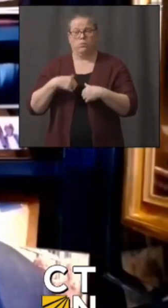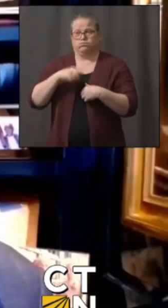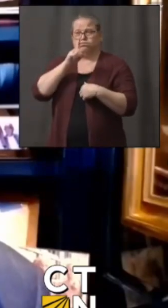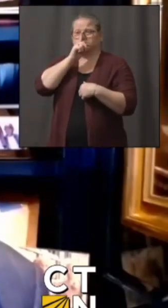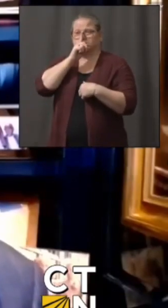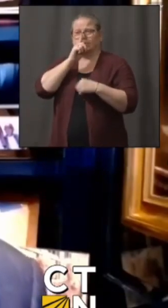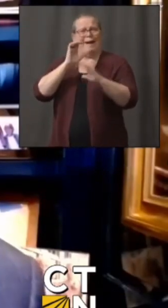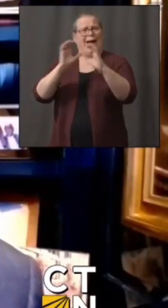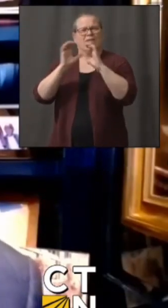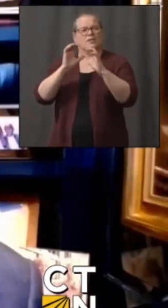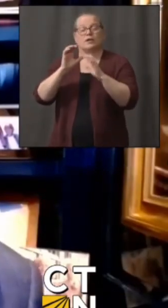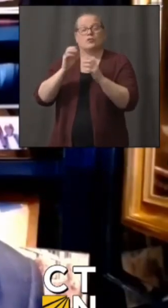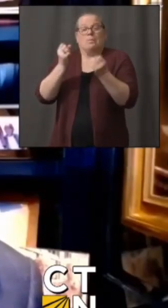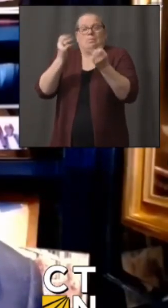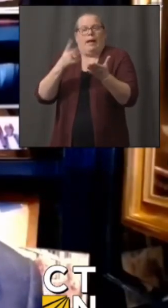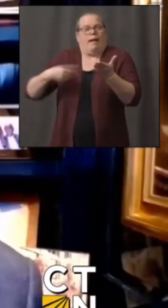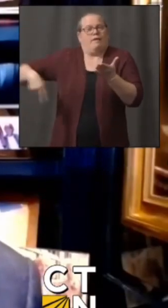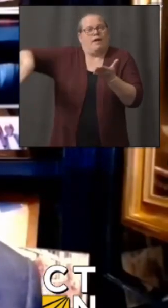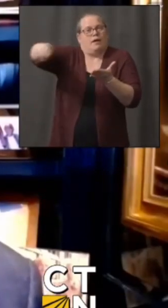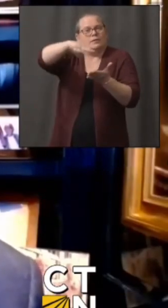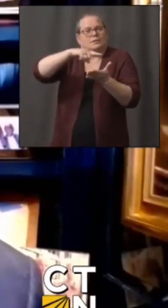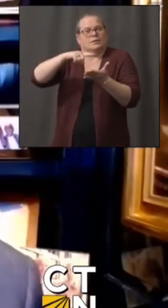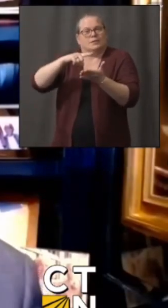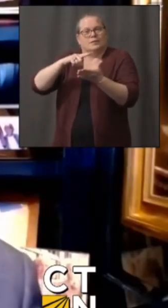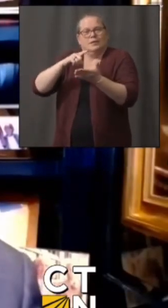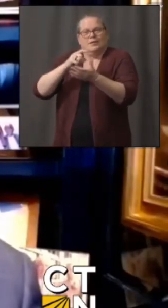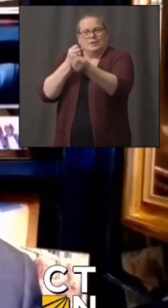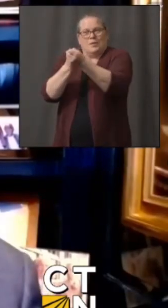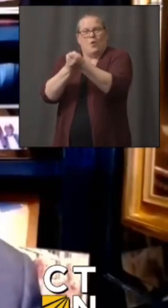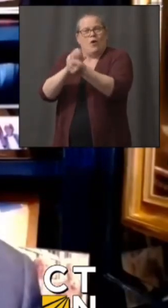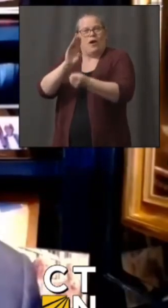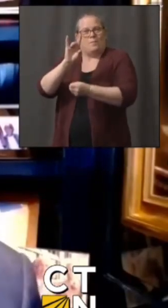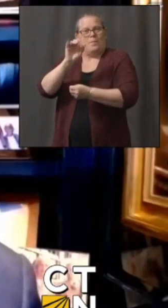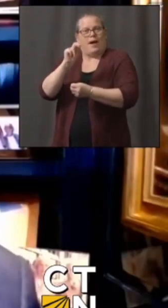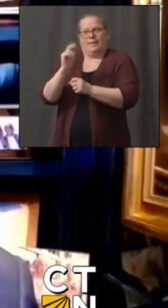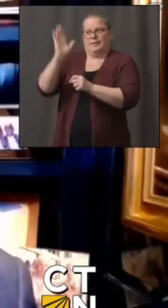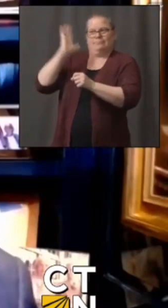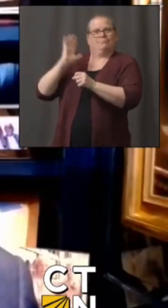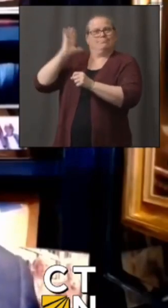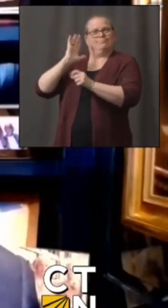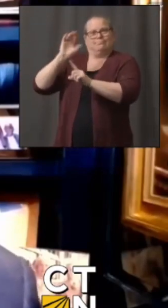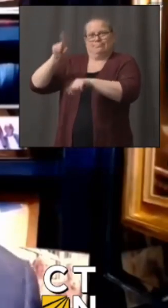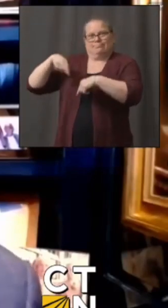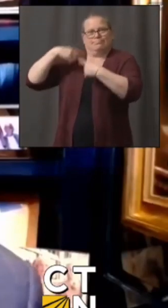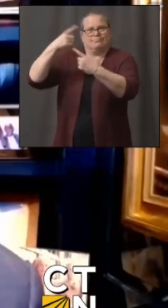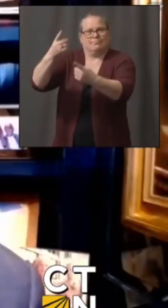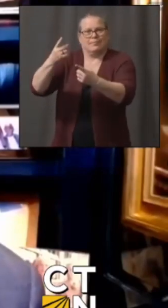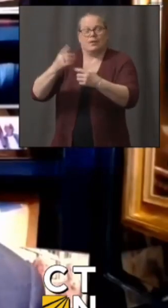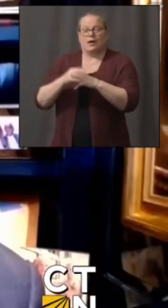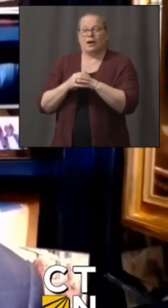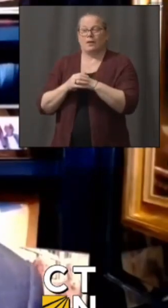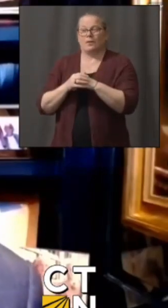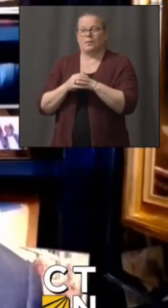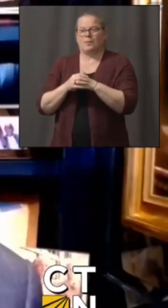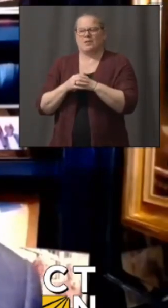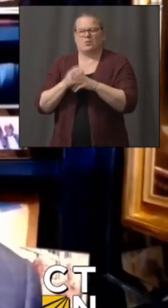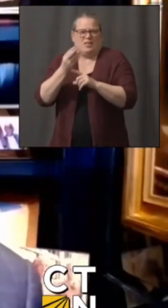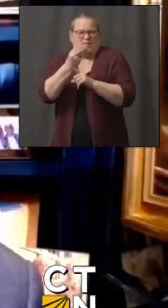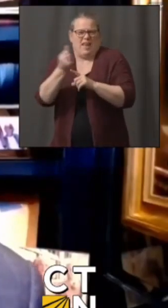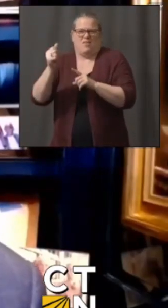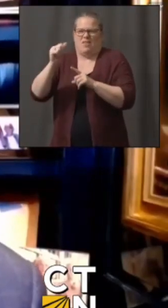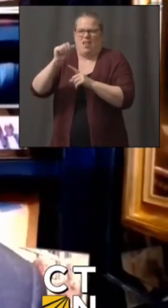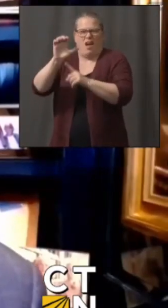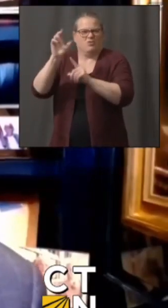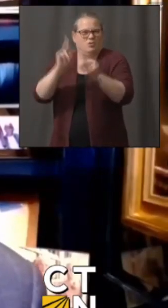And it was personal, as personal as you can be, talking to a few hundred people,